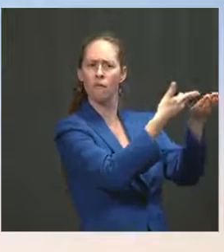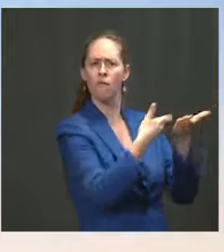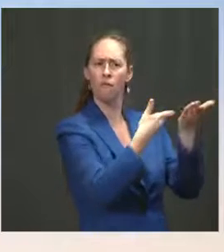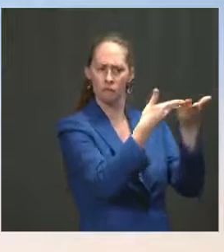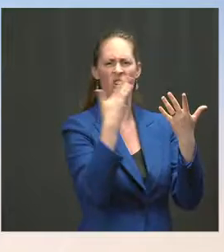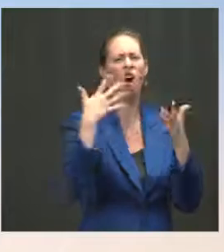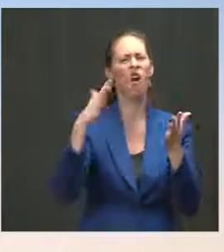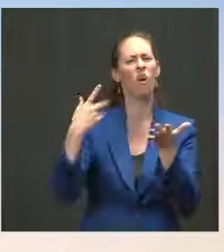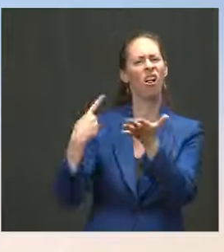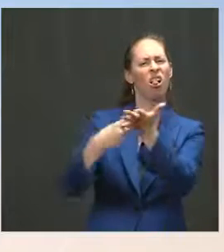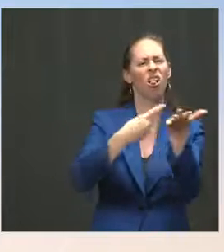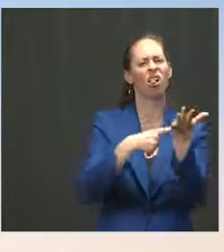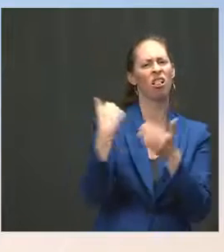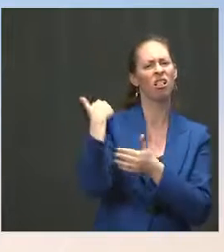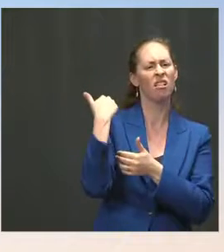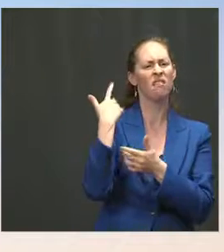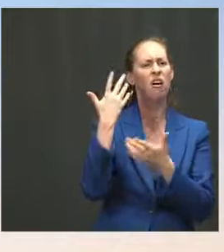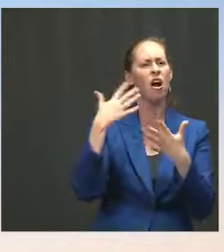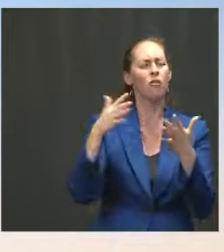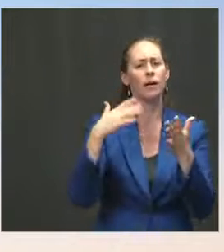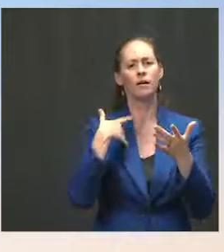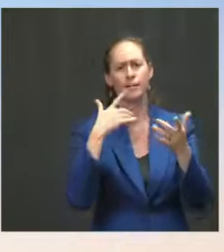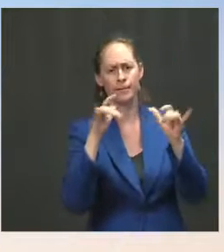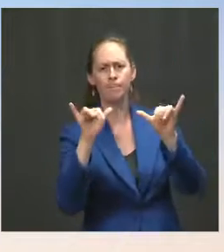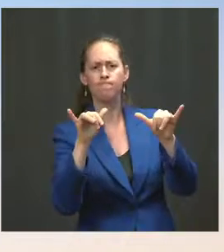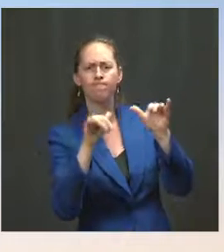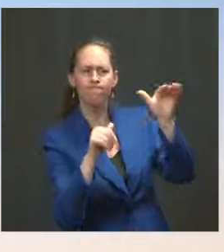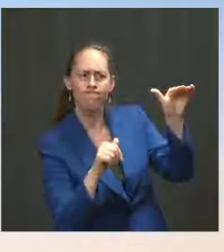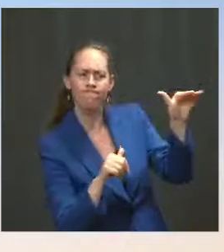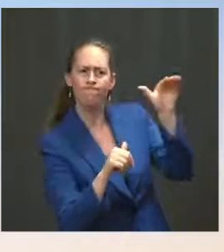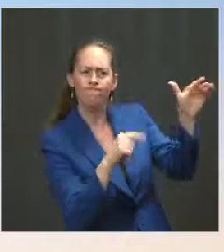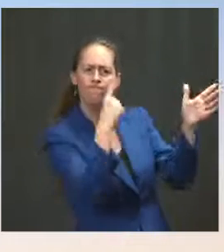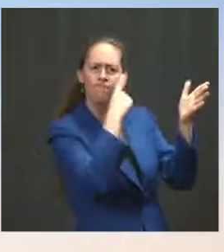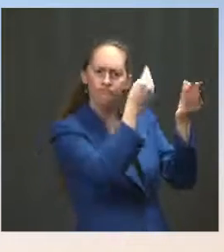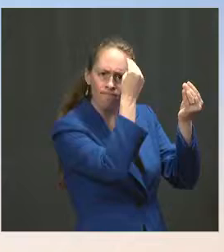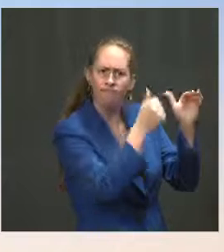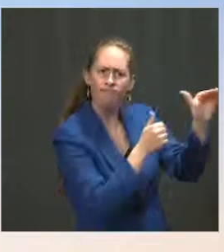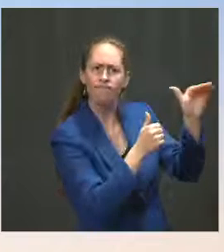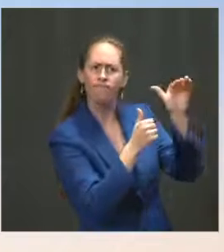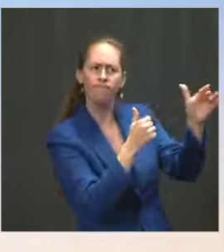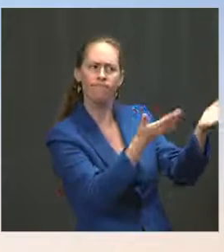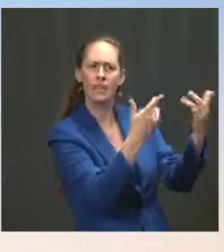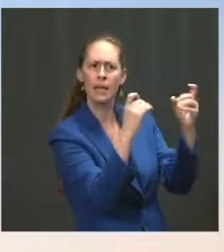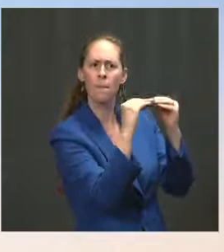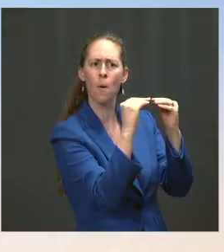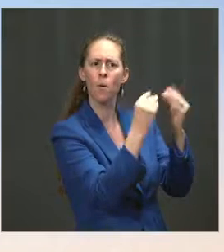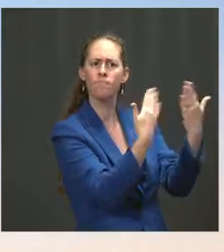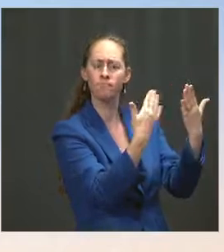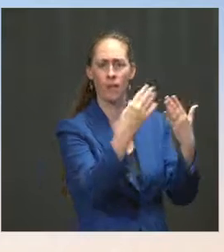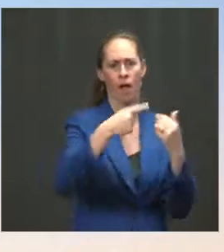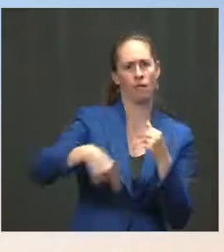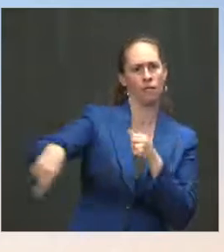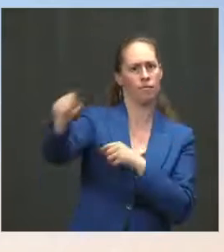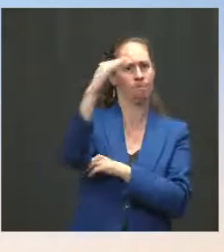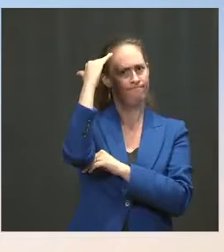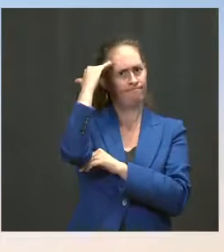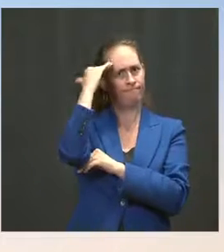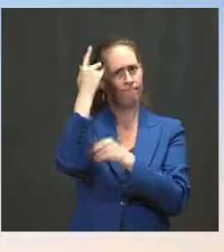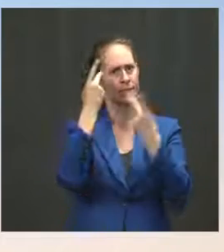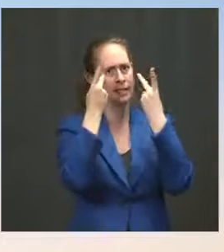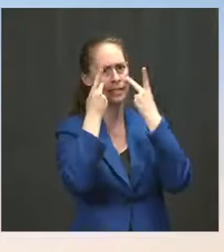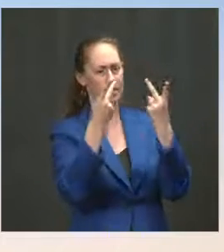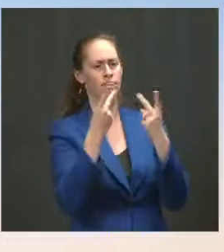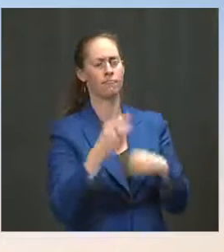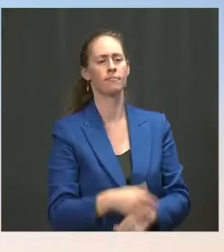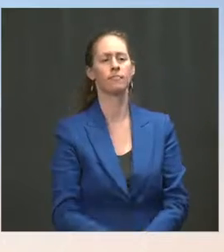to be a continuous and ongoing conversation, and we need to elevate this issue in public and certainly in the global community. It's just one